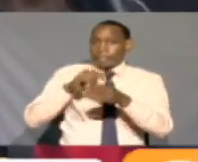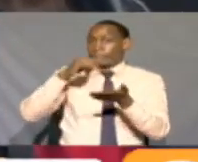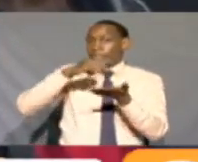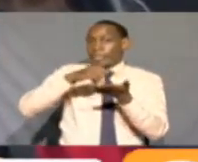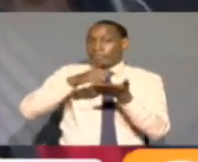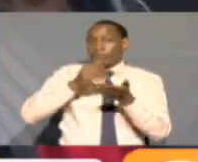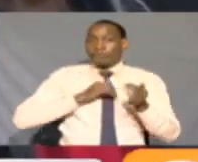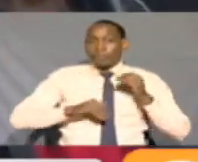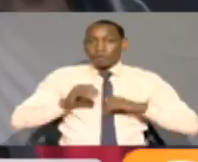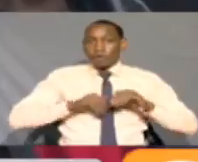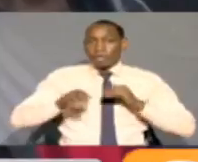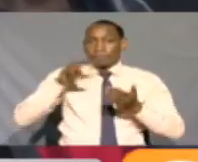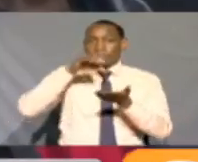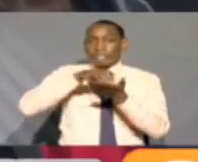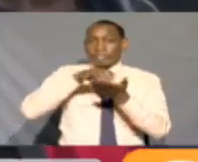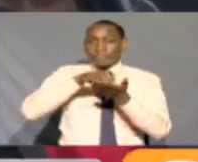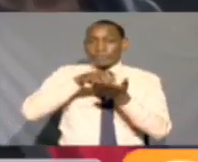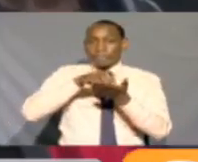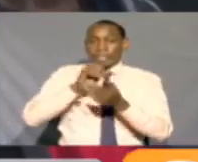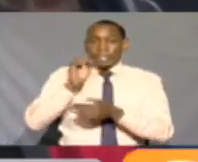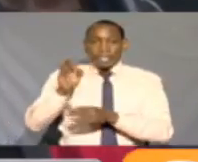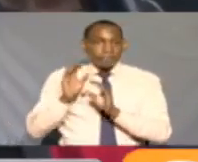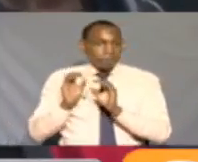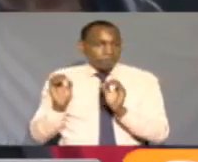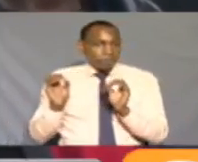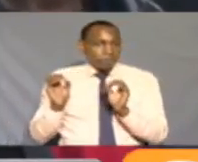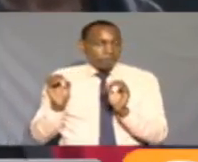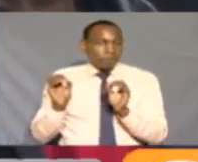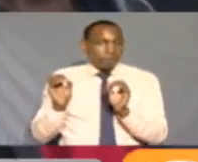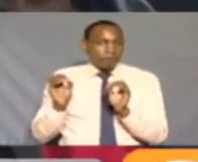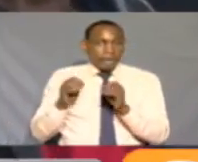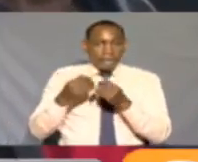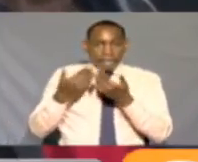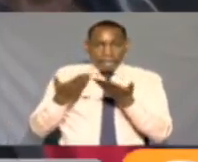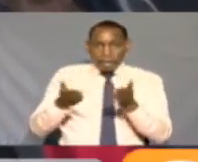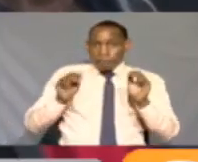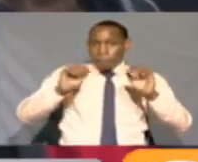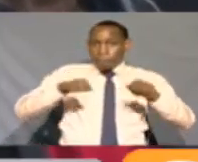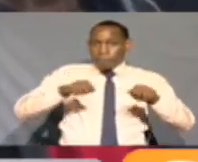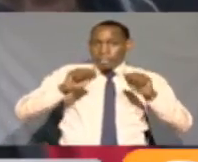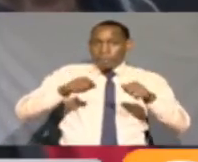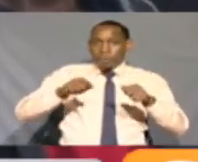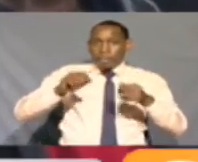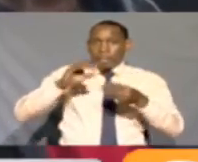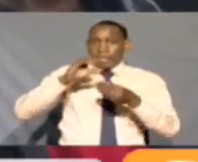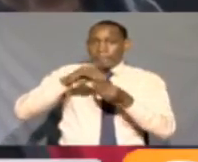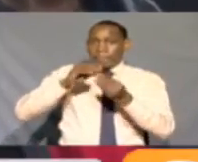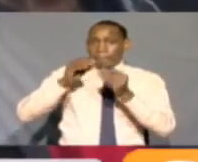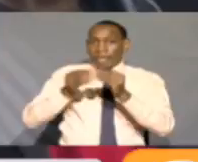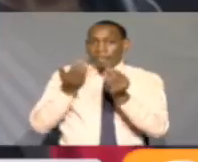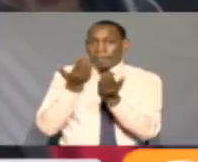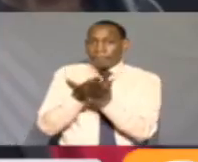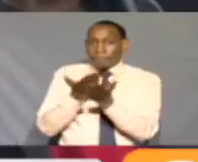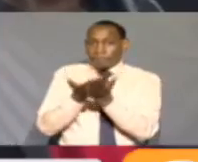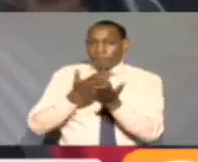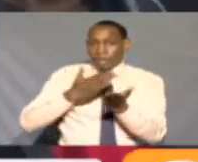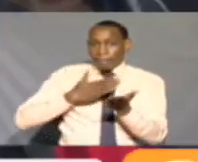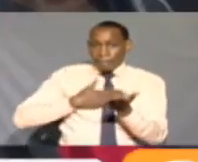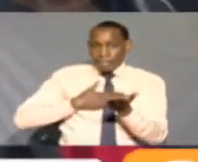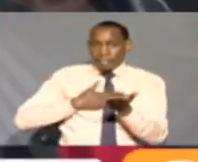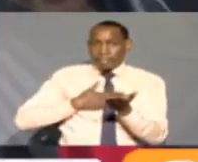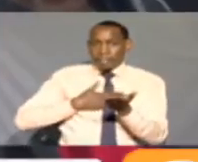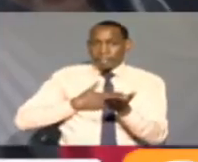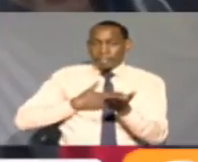implicated in a corruption scandal? And if not, how can we make that beautiful proposal of mine one